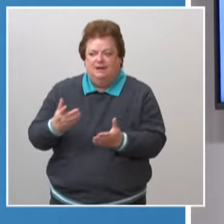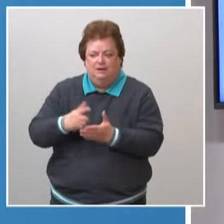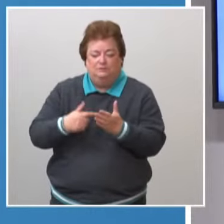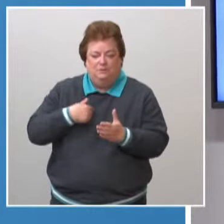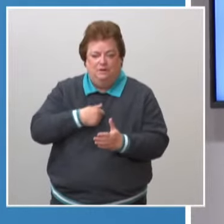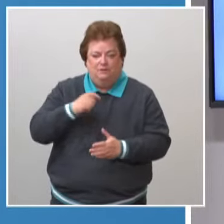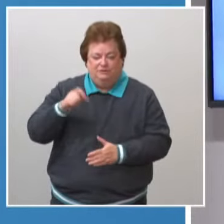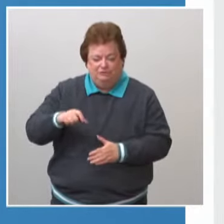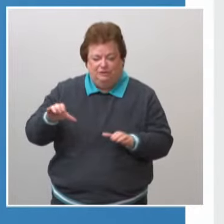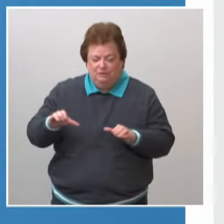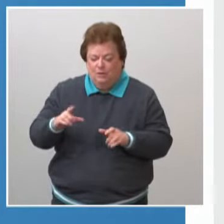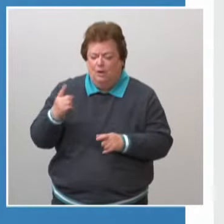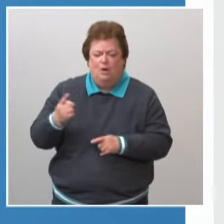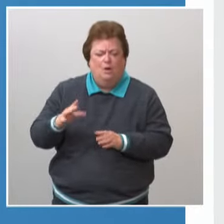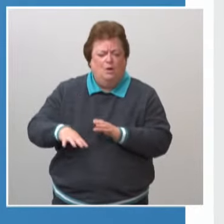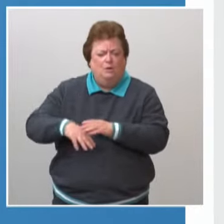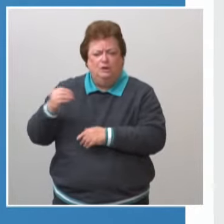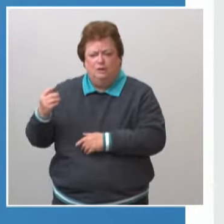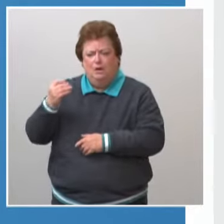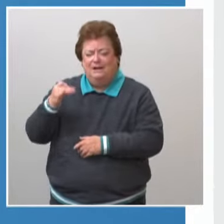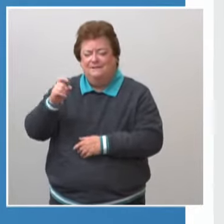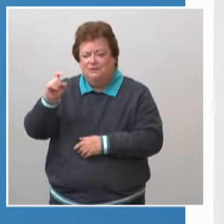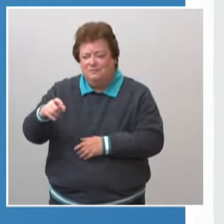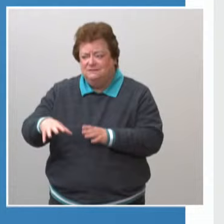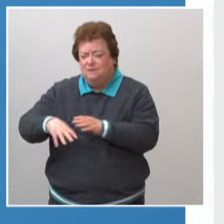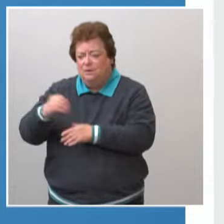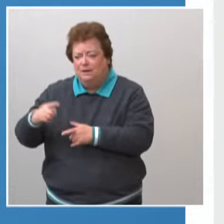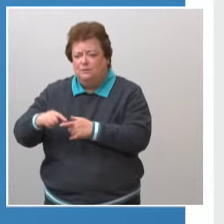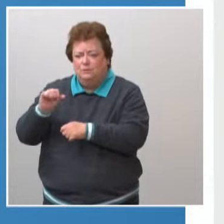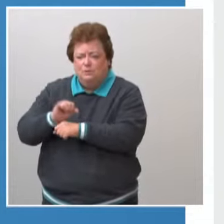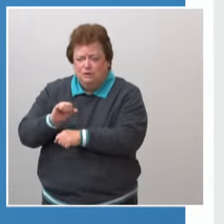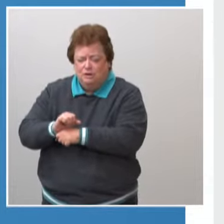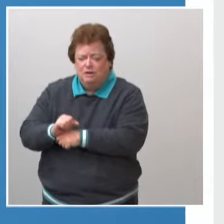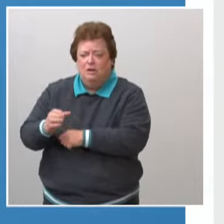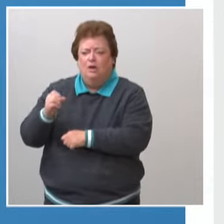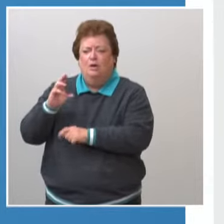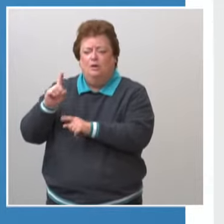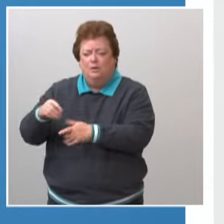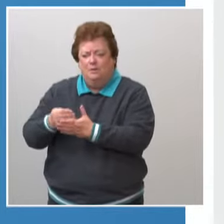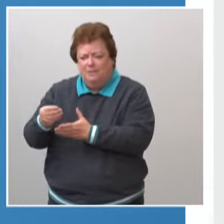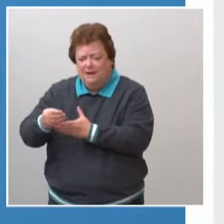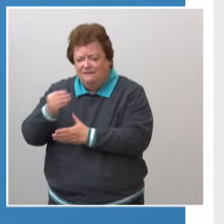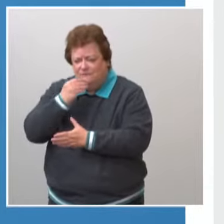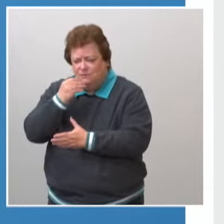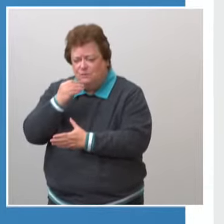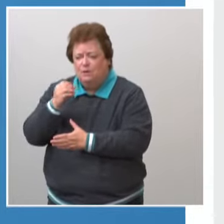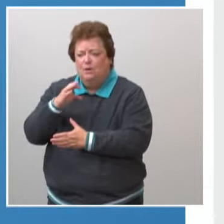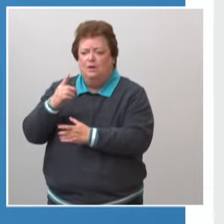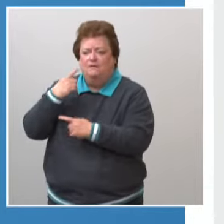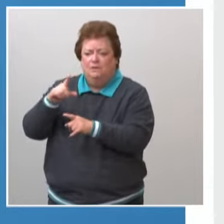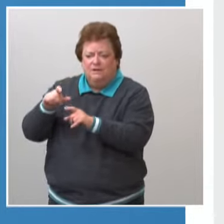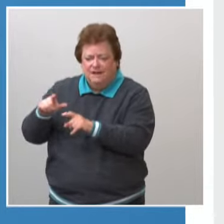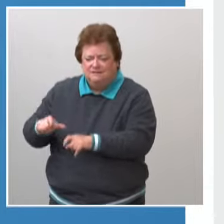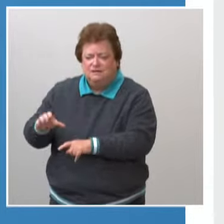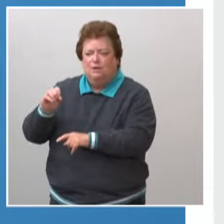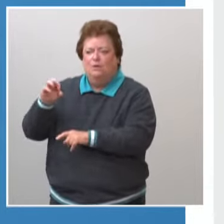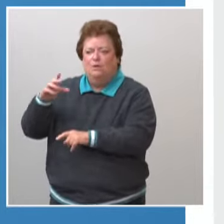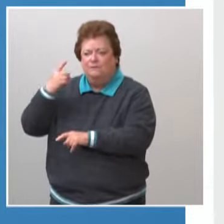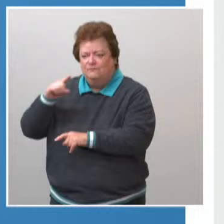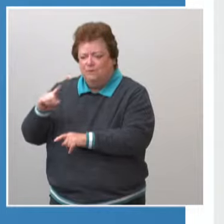now. Go out only to go to work or school, to buy food or get medical care or get tested or vaccinated.